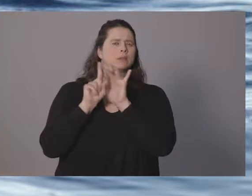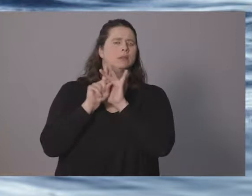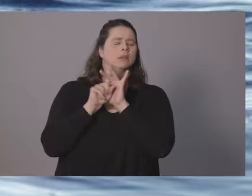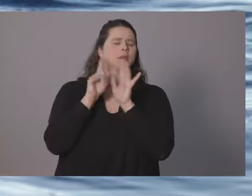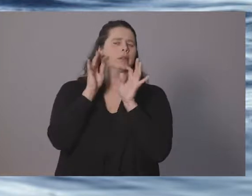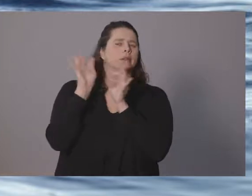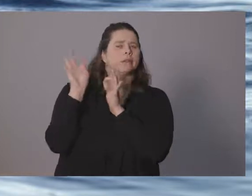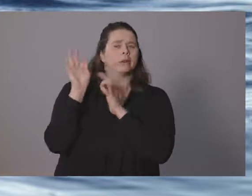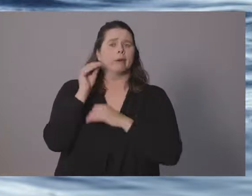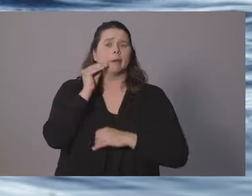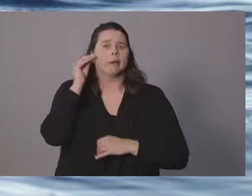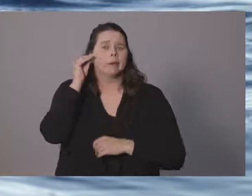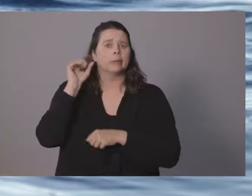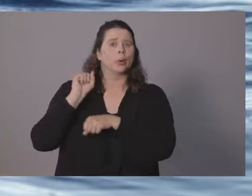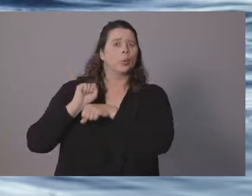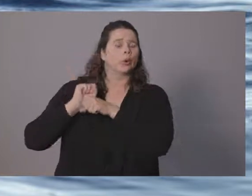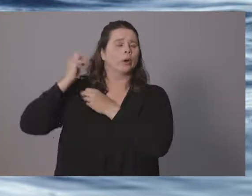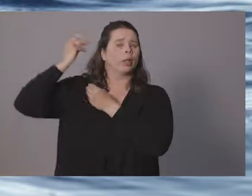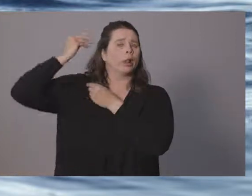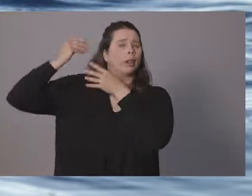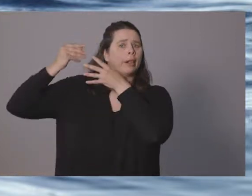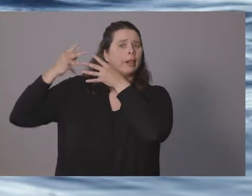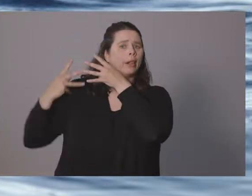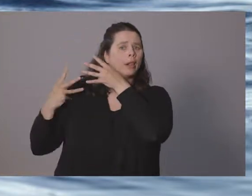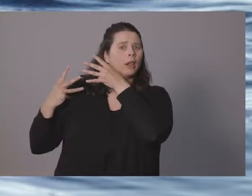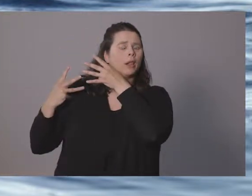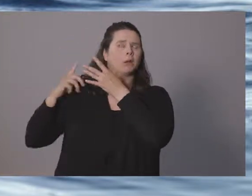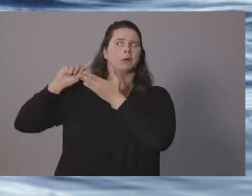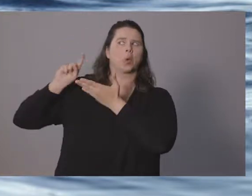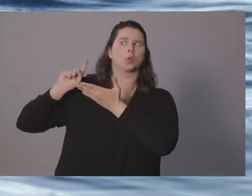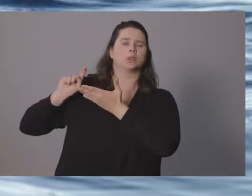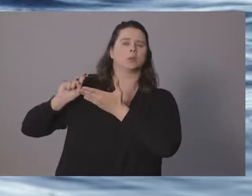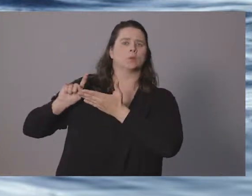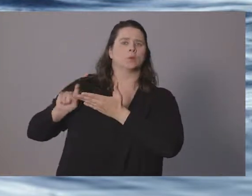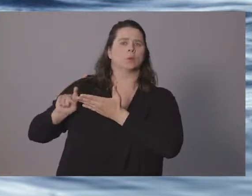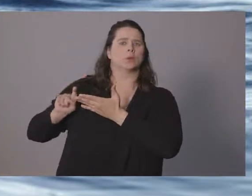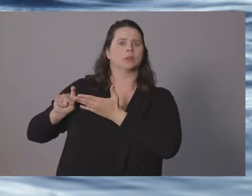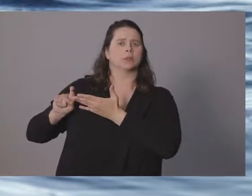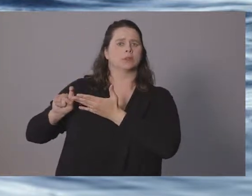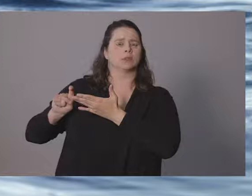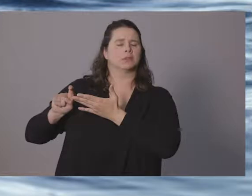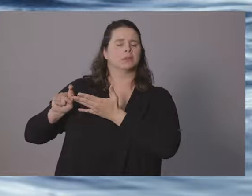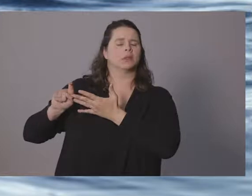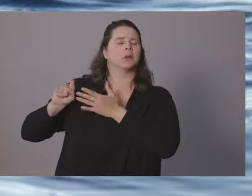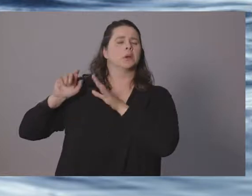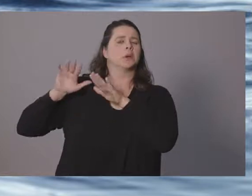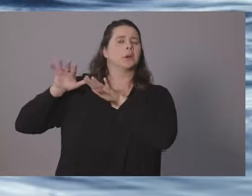Noticing the things that might still be taking your mind outside of this room.